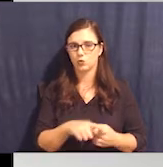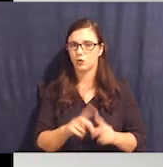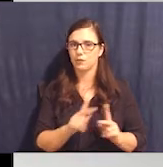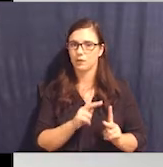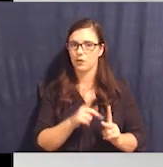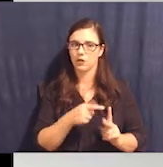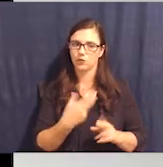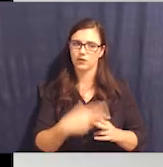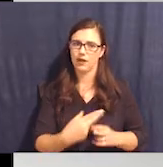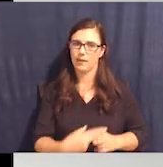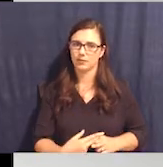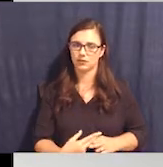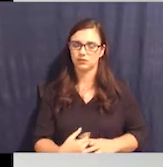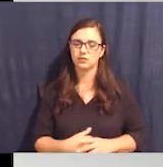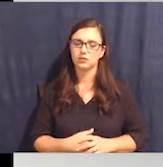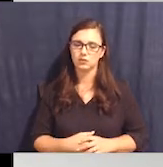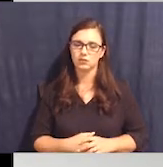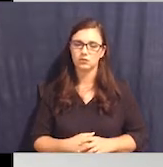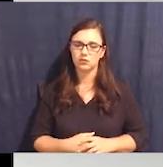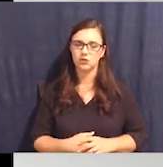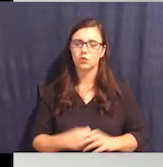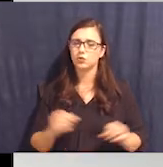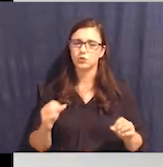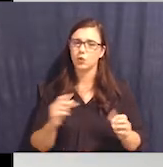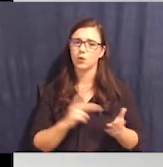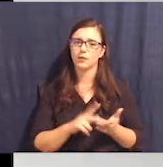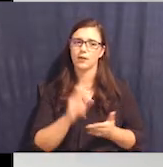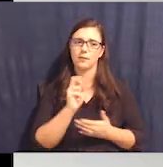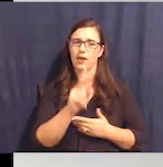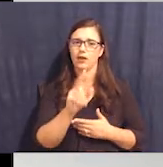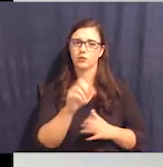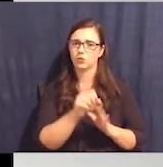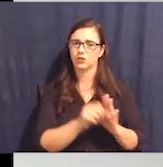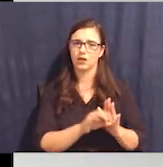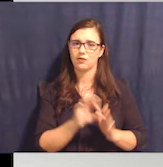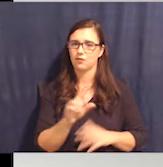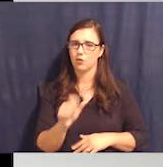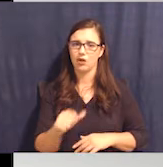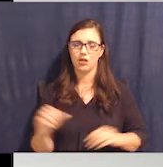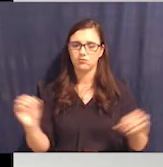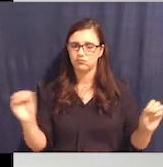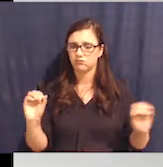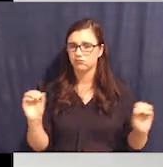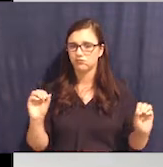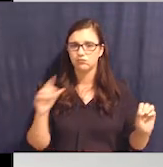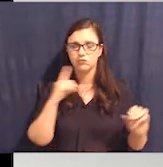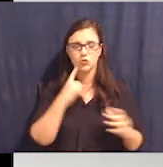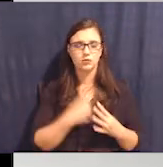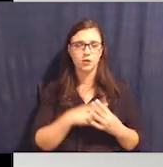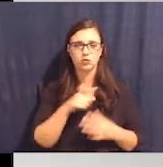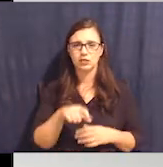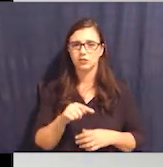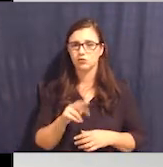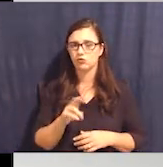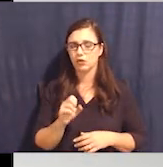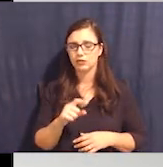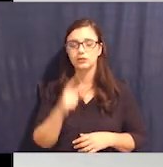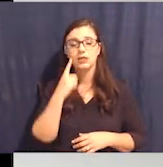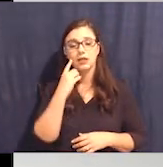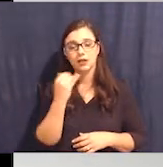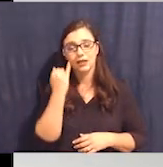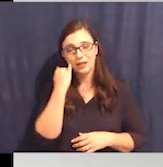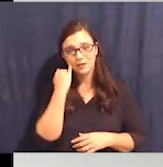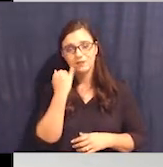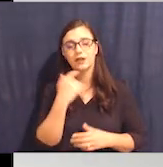would go to the people that you've named. So there's no payback to the state of Florida for the special needs trust if